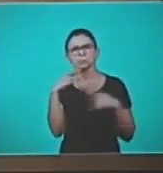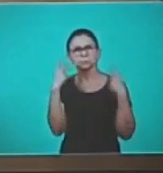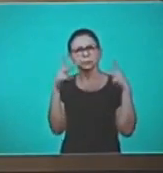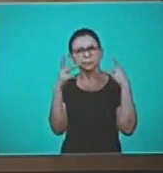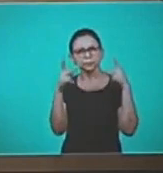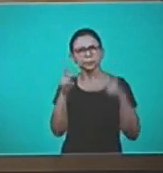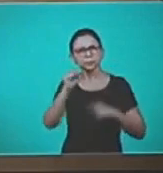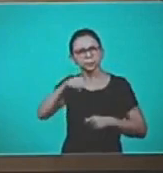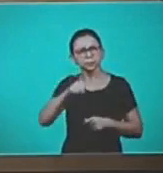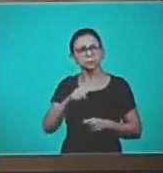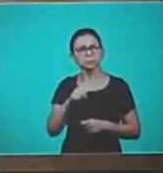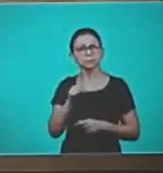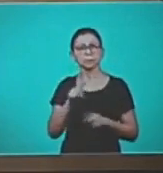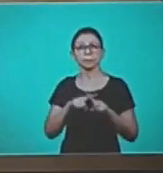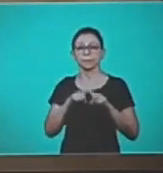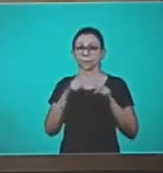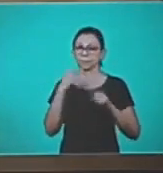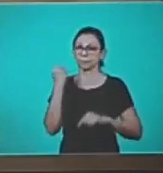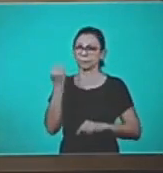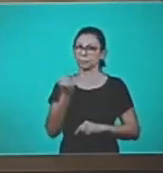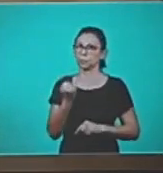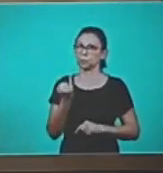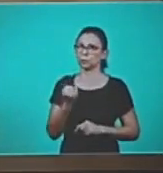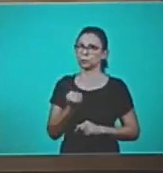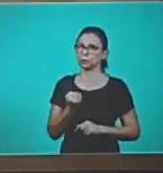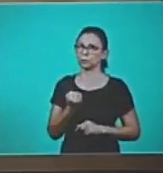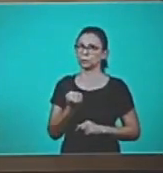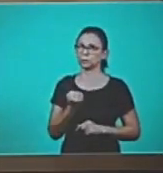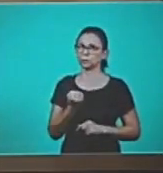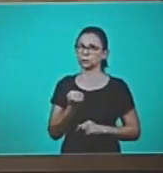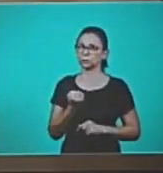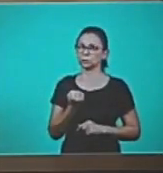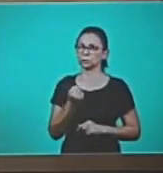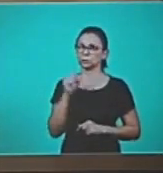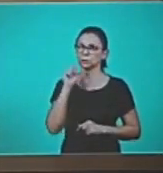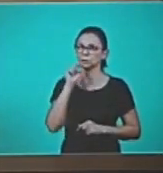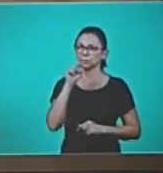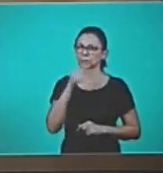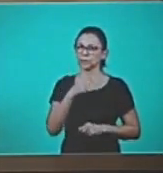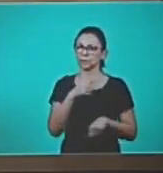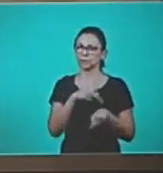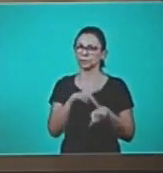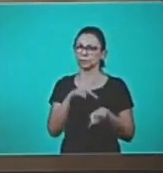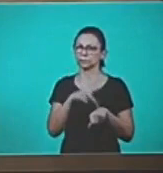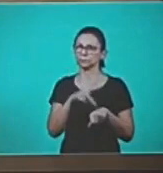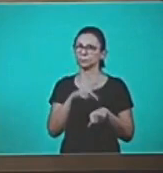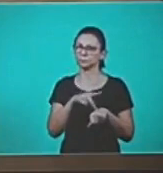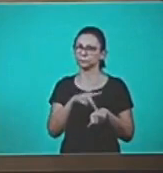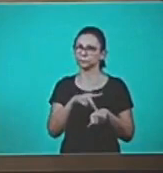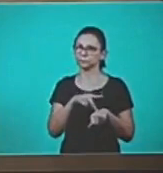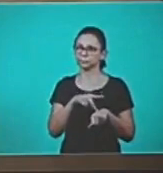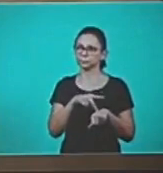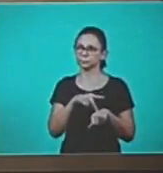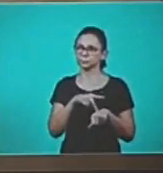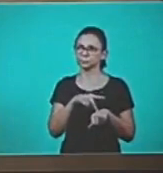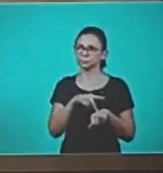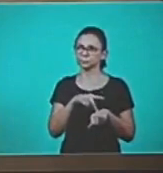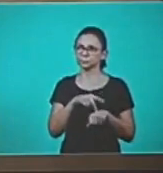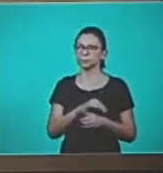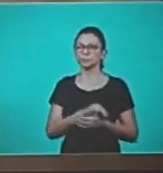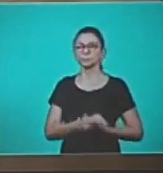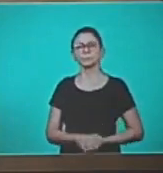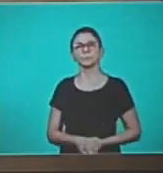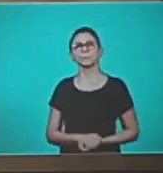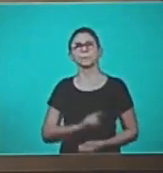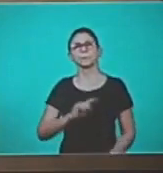of course. What is important is to bring the topic of the message of the Lord into your life.